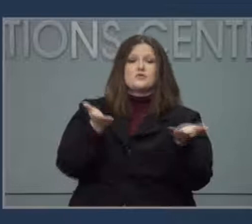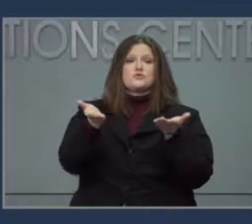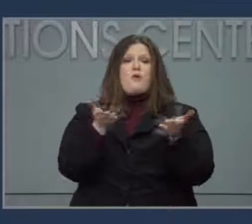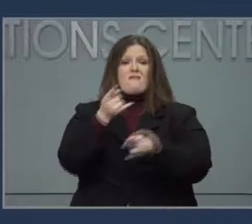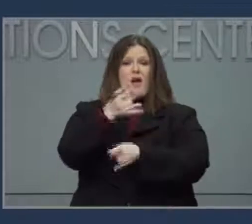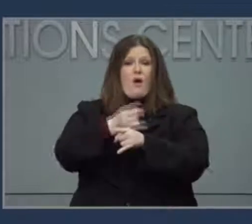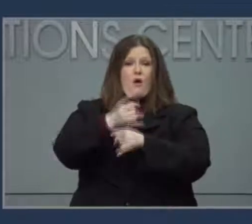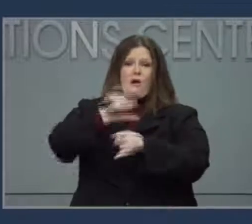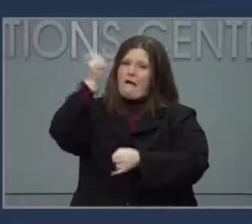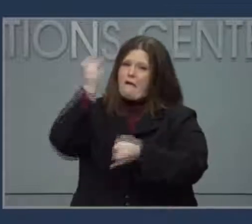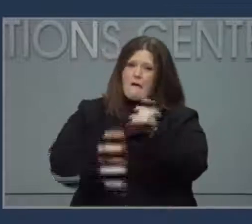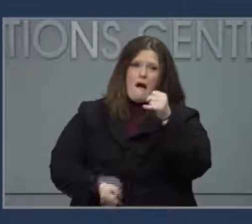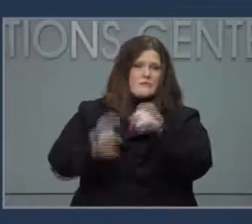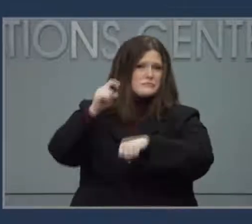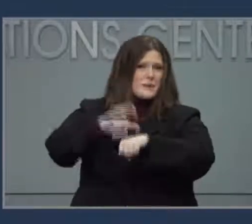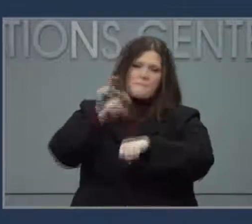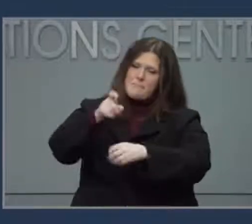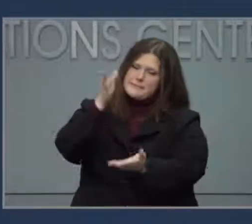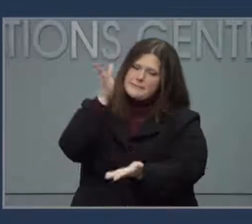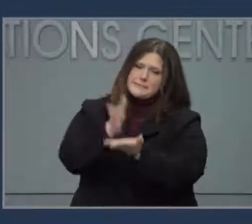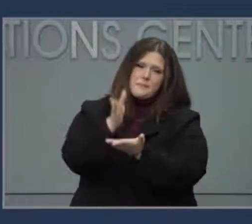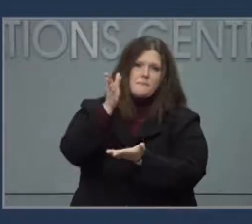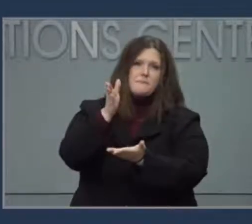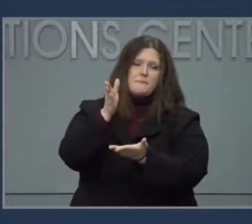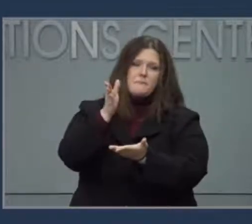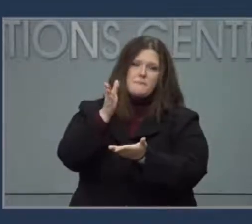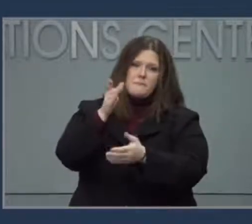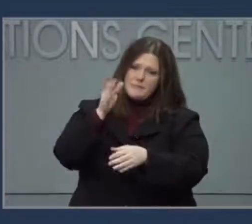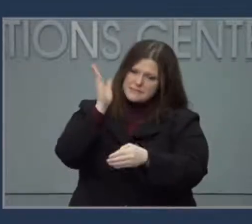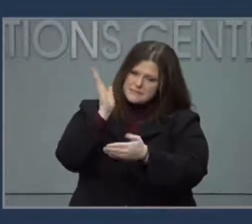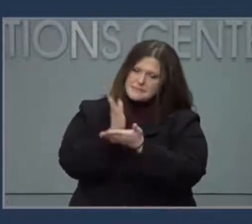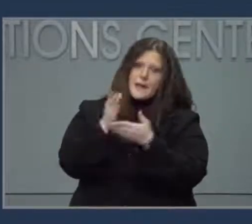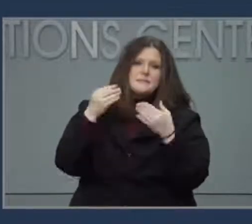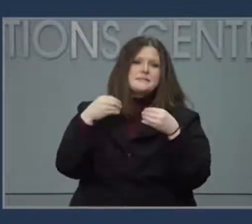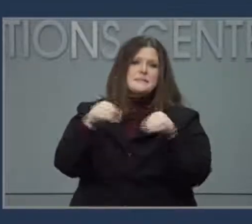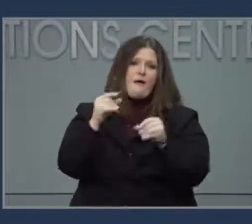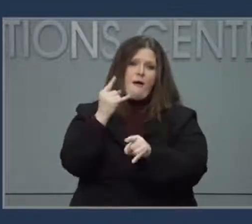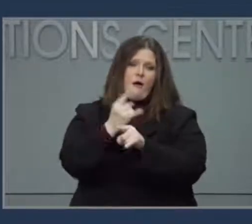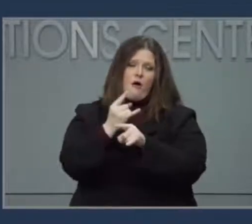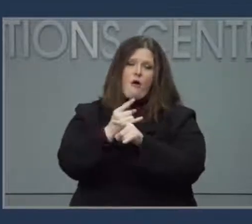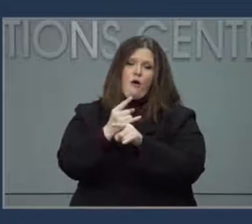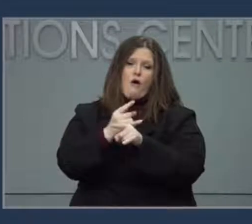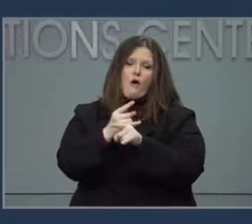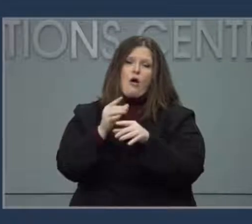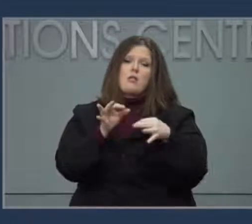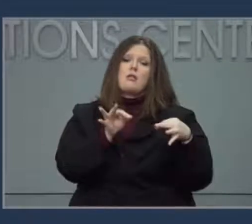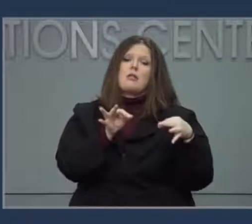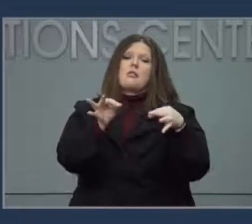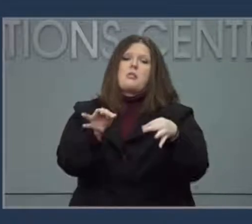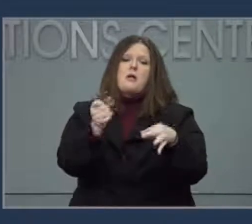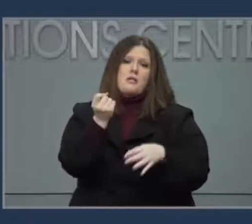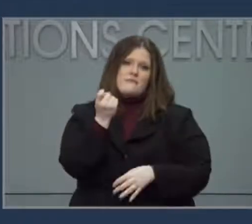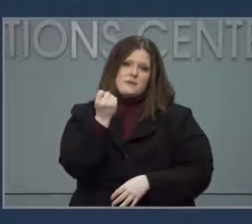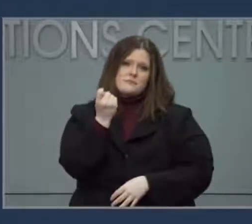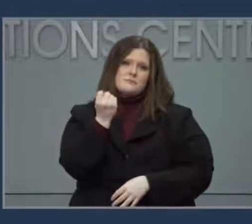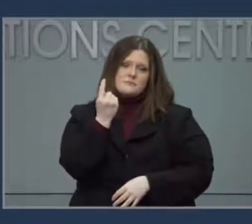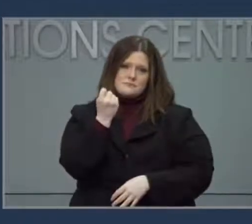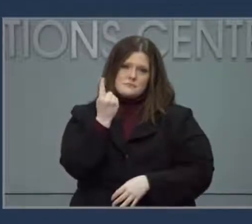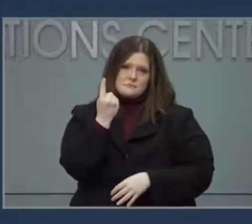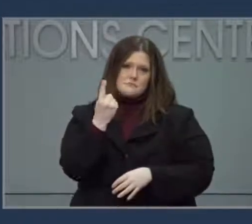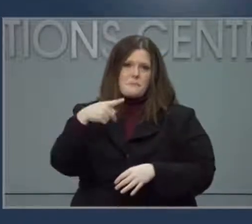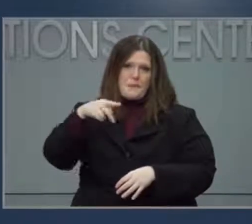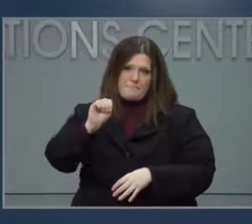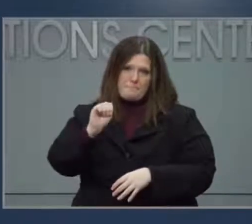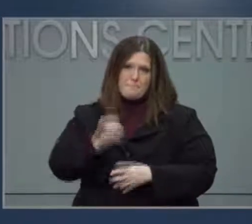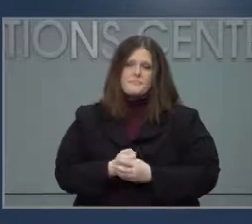of alcohol, the time for ending that service, will be moved to 11 p.m.